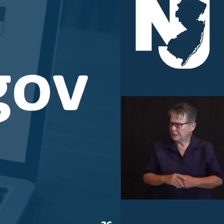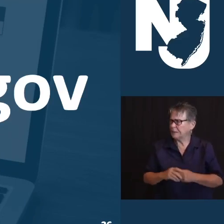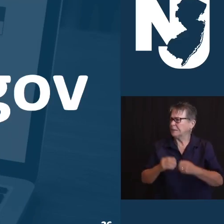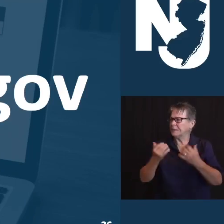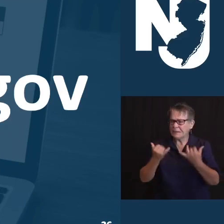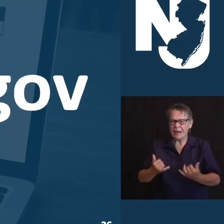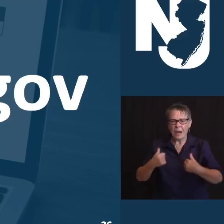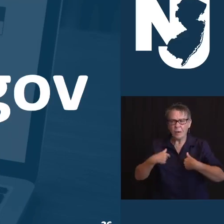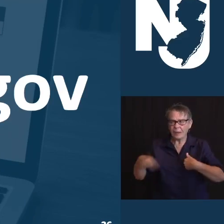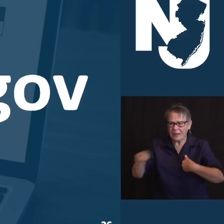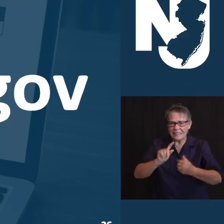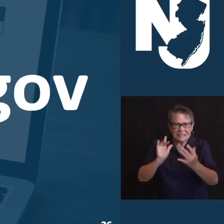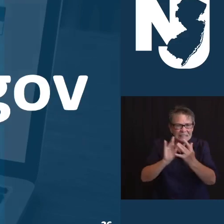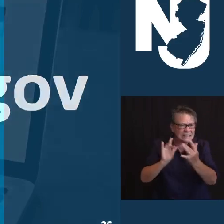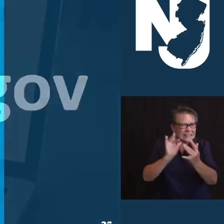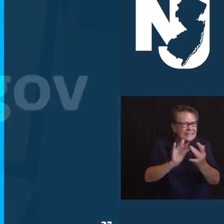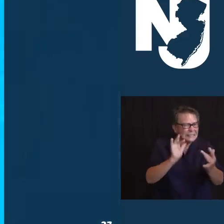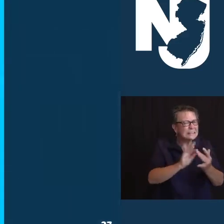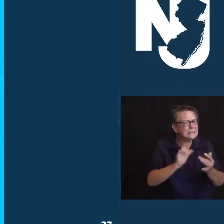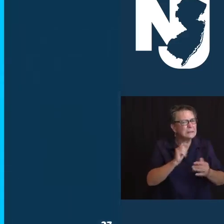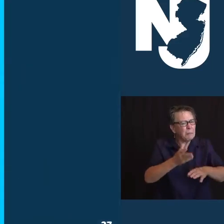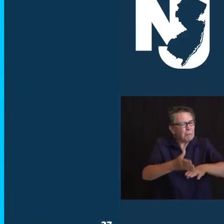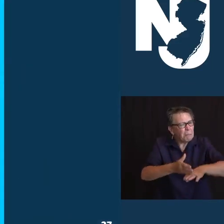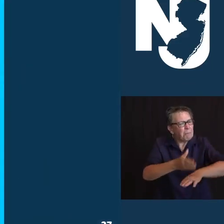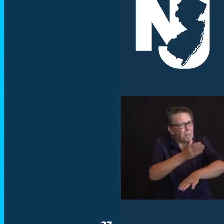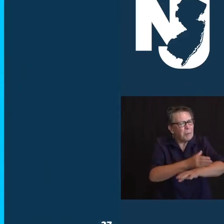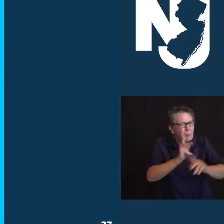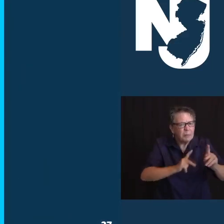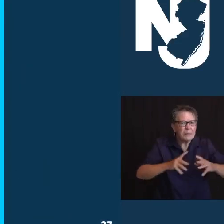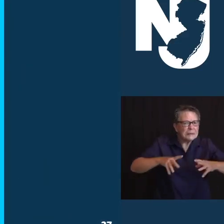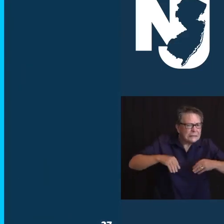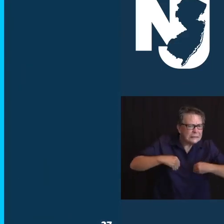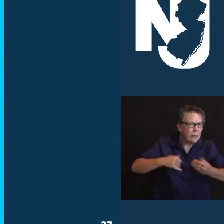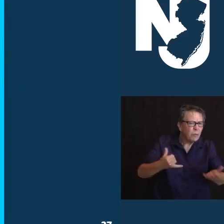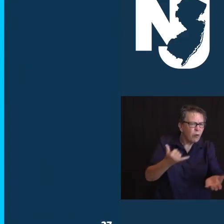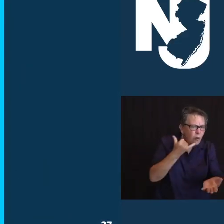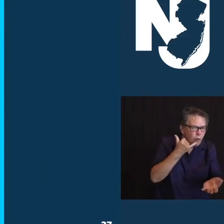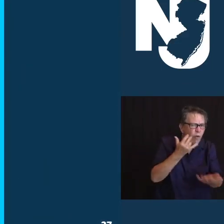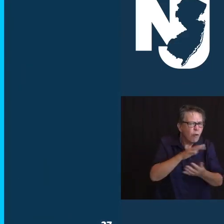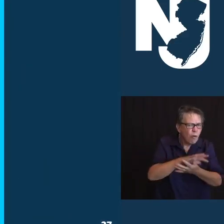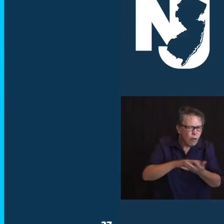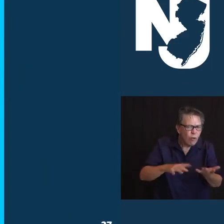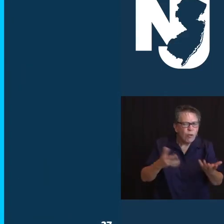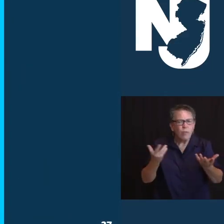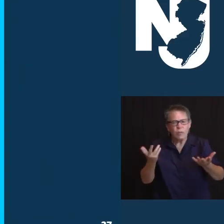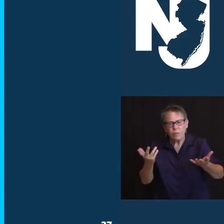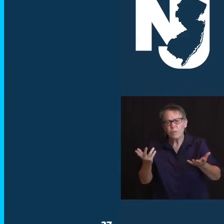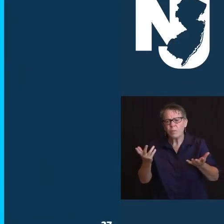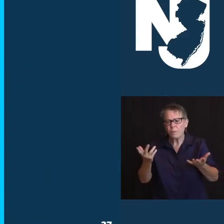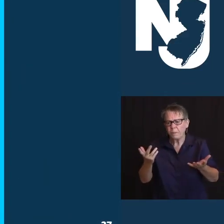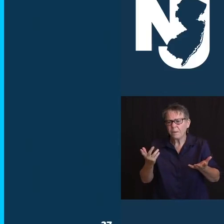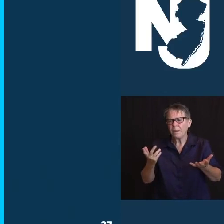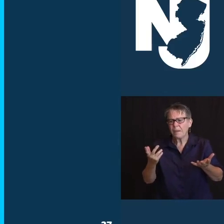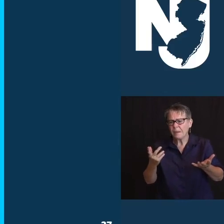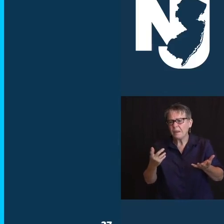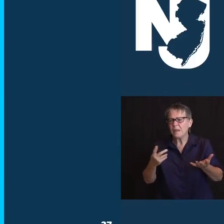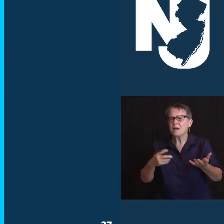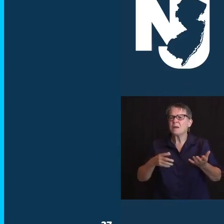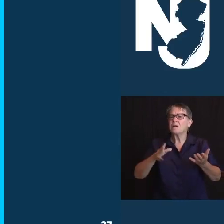was 15 contact tracers per 100,000. The average number of contact tracers statewide right now